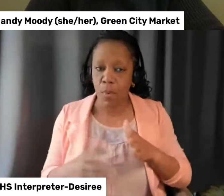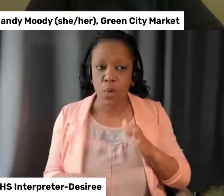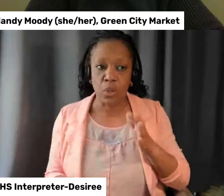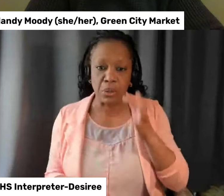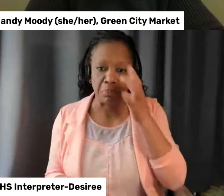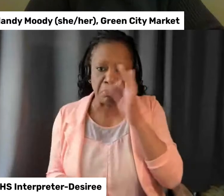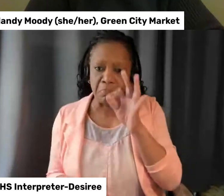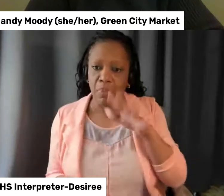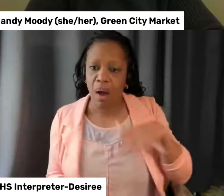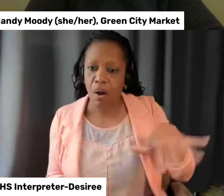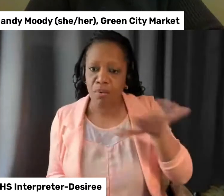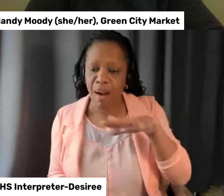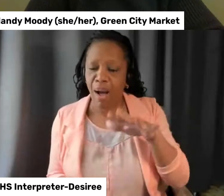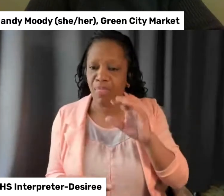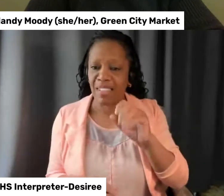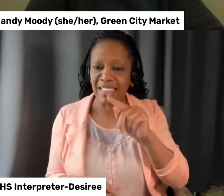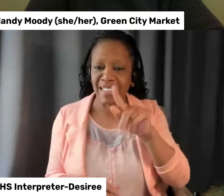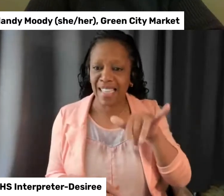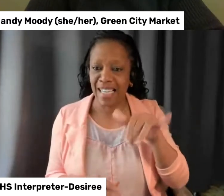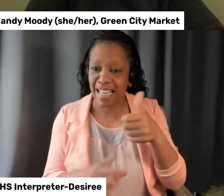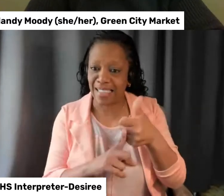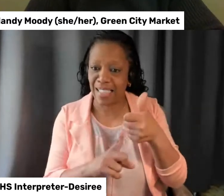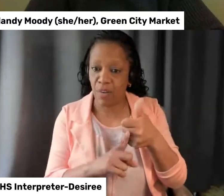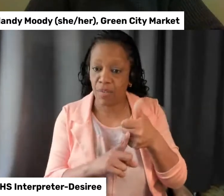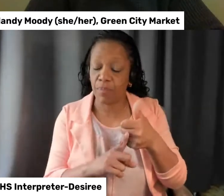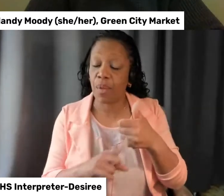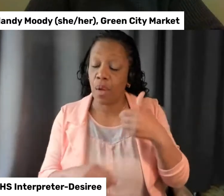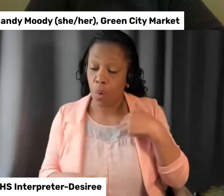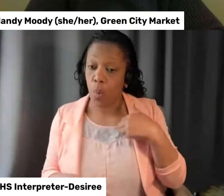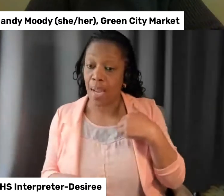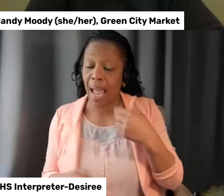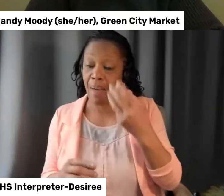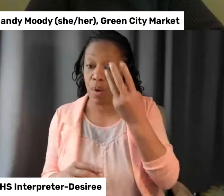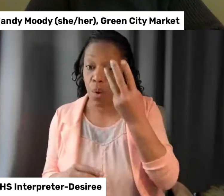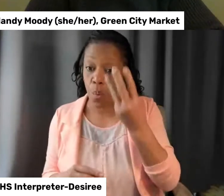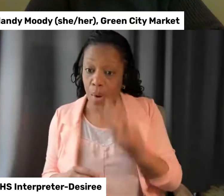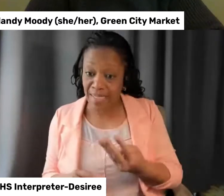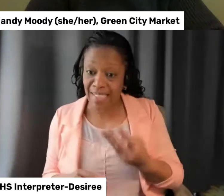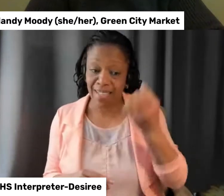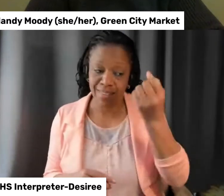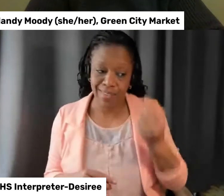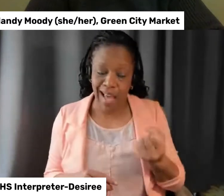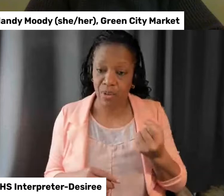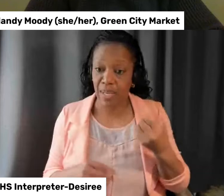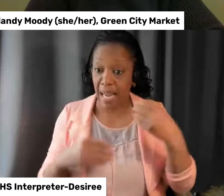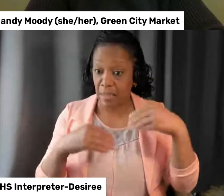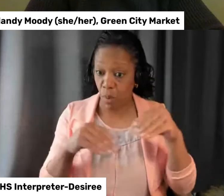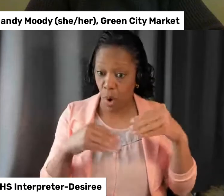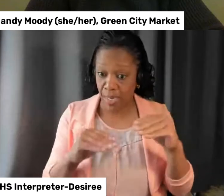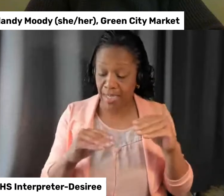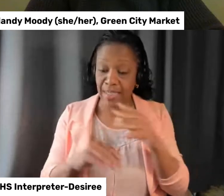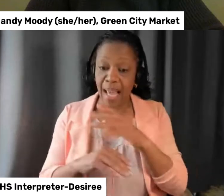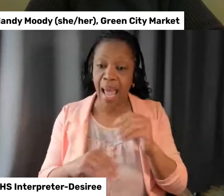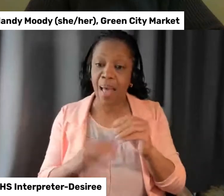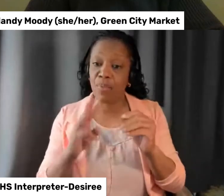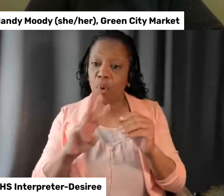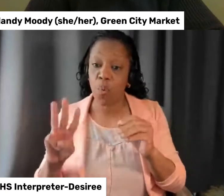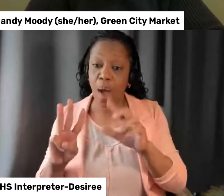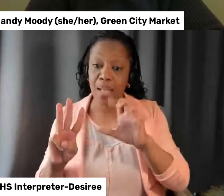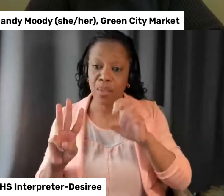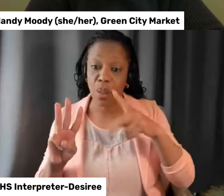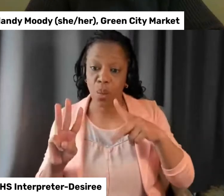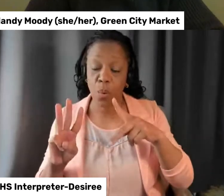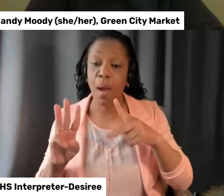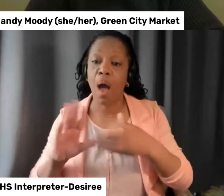city itself. We have markets on Wednesdays and Saturdays at that location, and our West Loop market operates